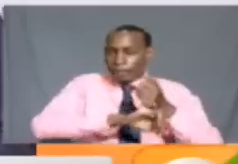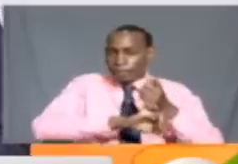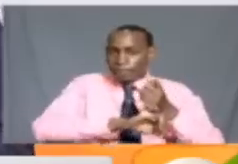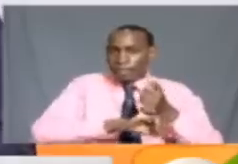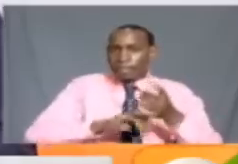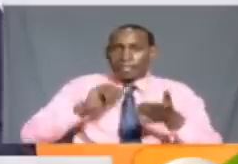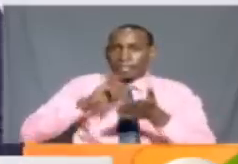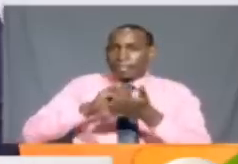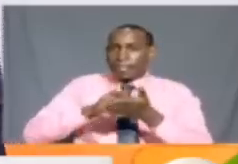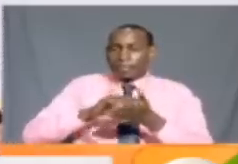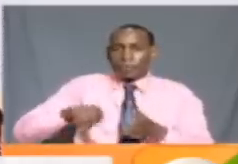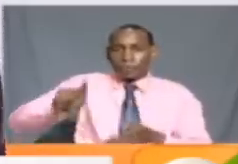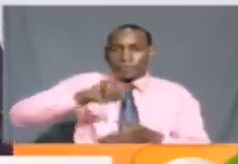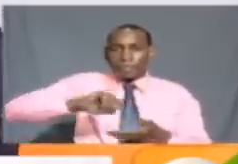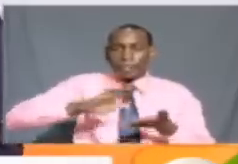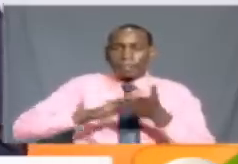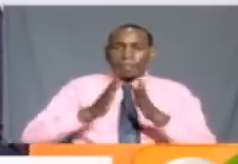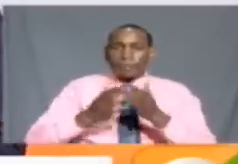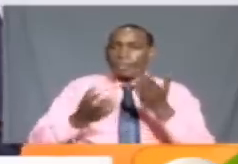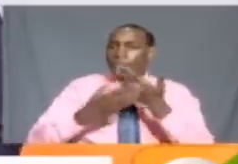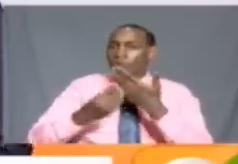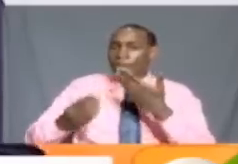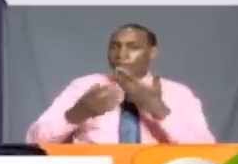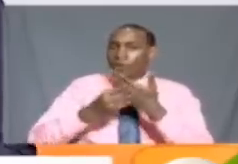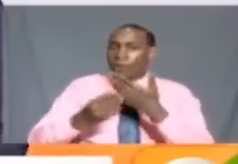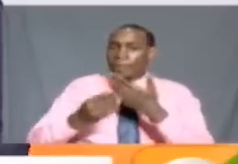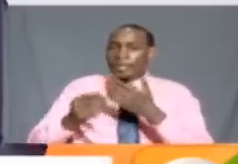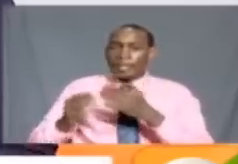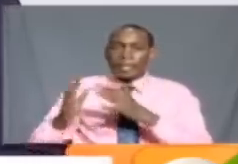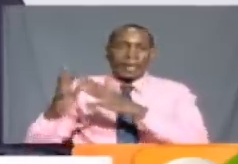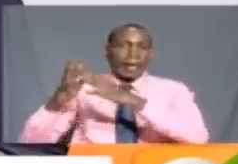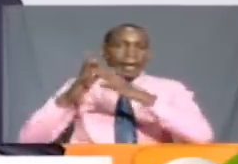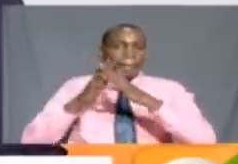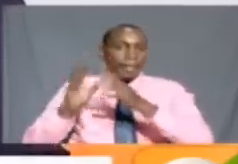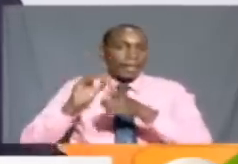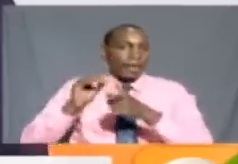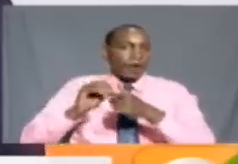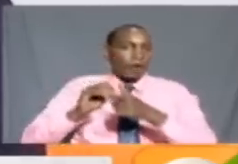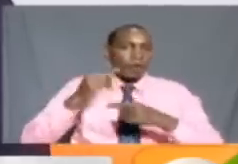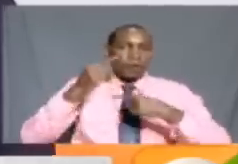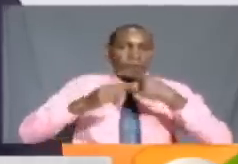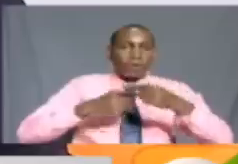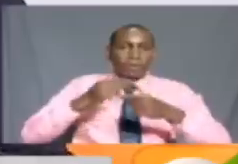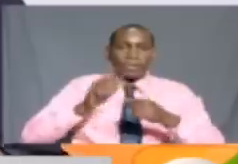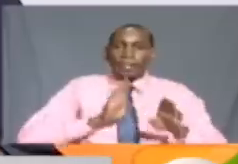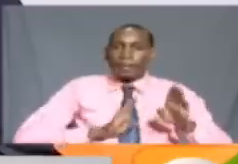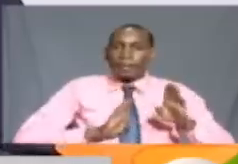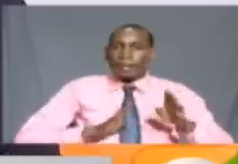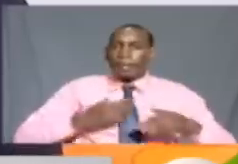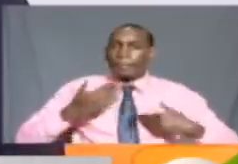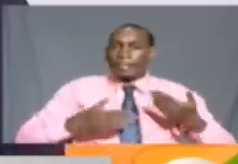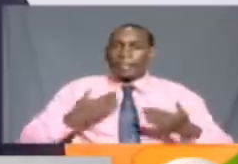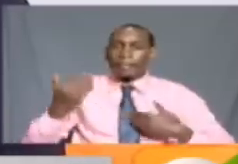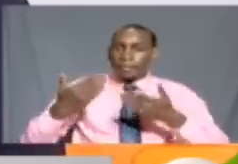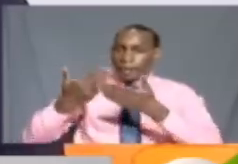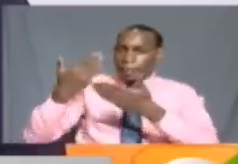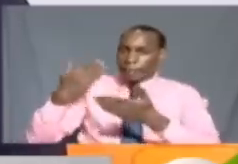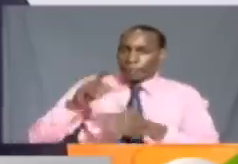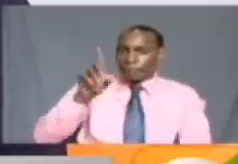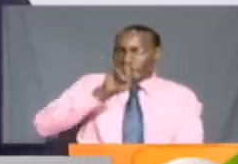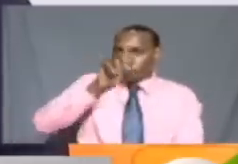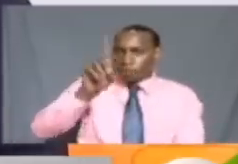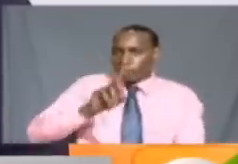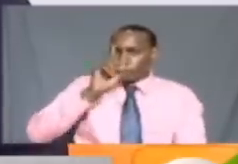it that we've become westernized, or are we just continuing with our behavior from before? The question I